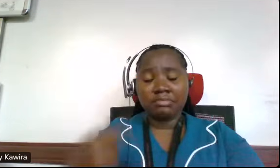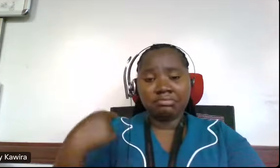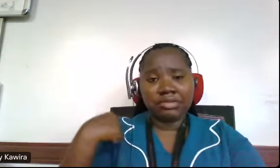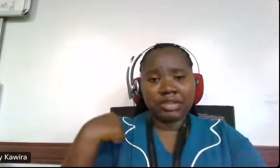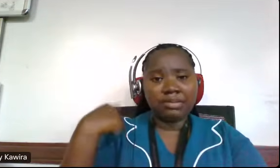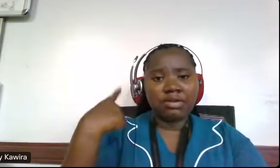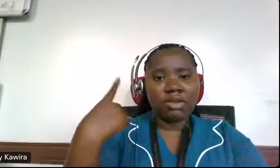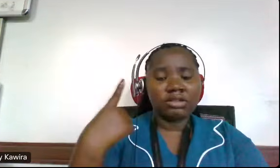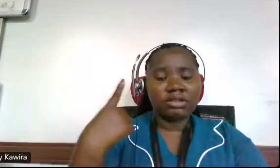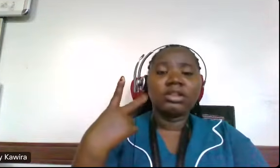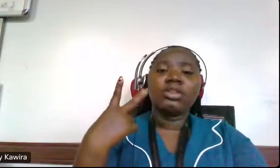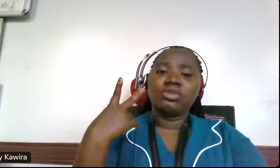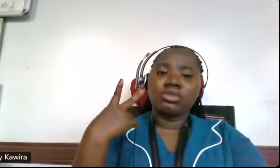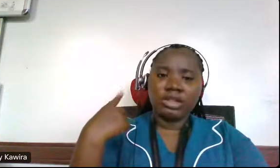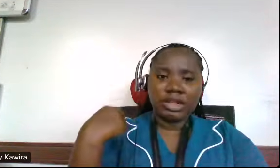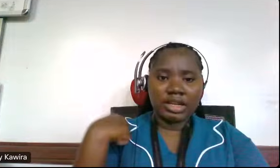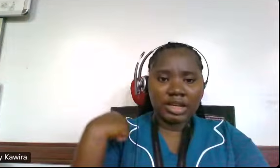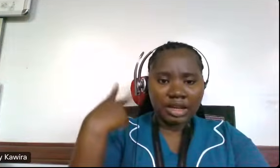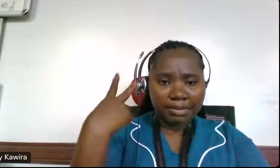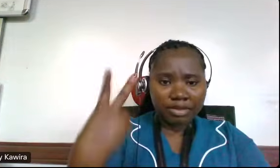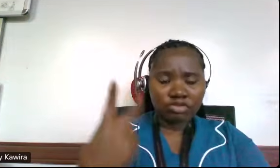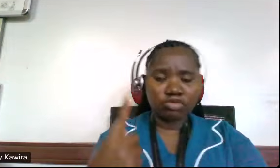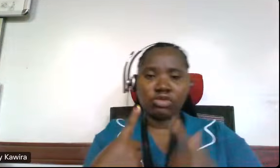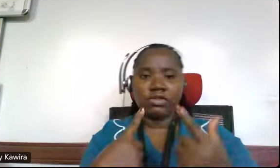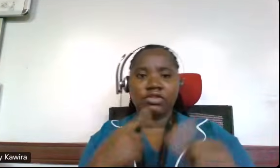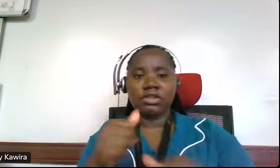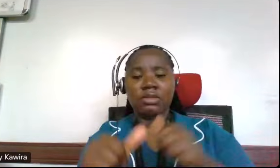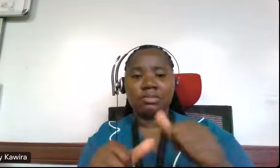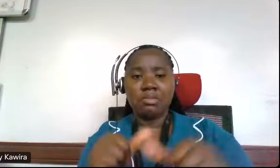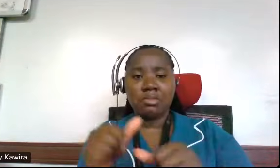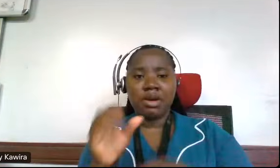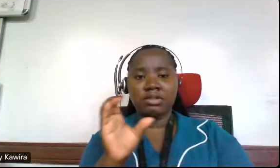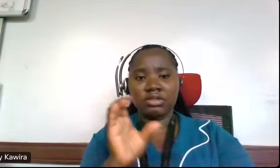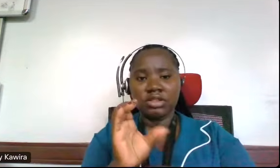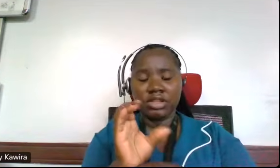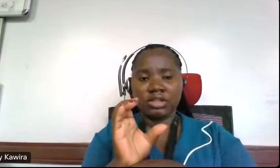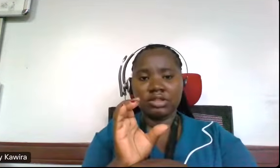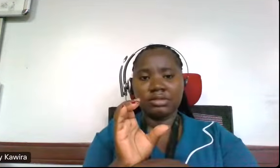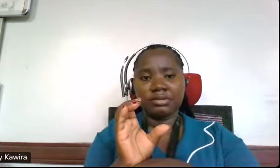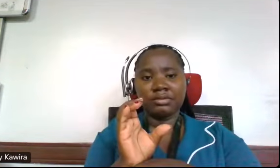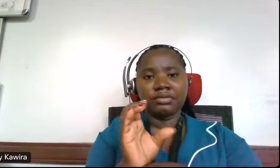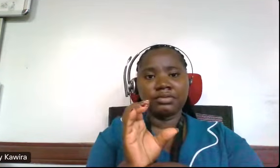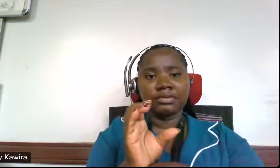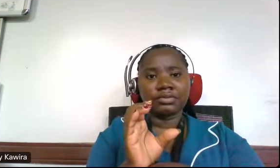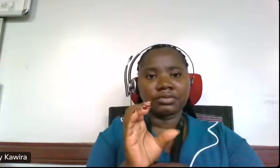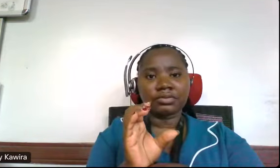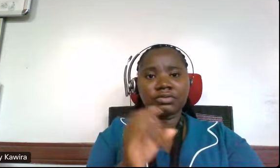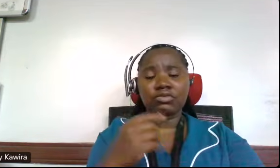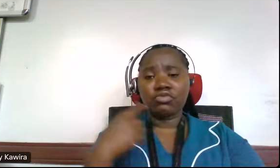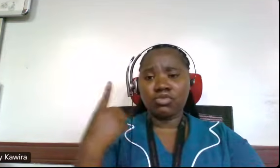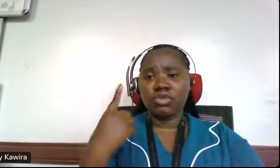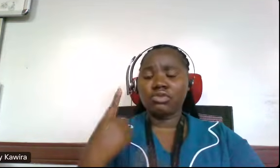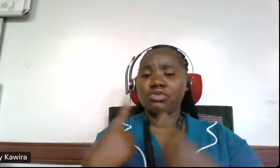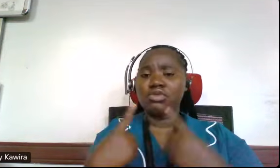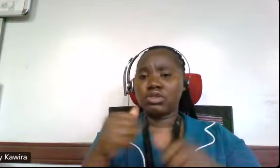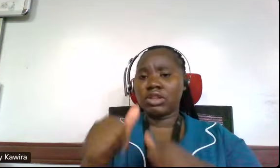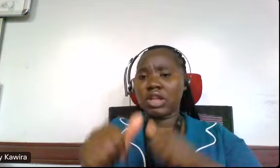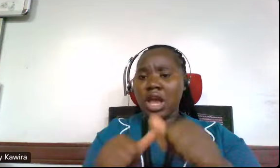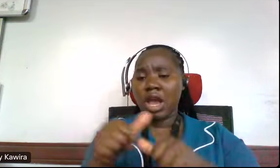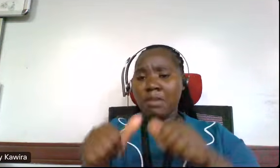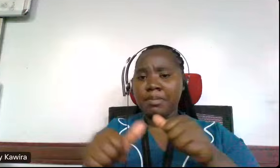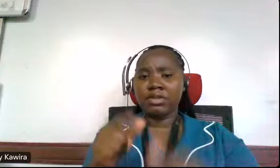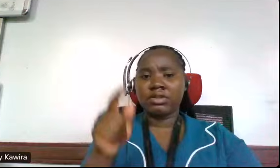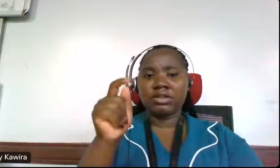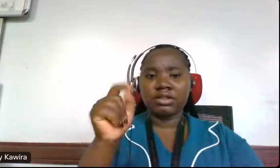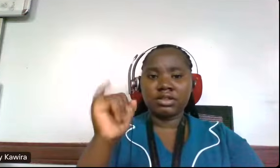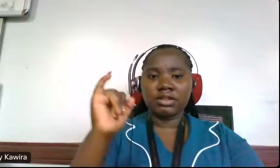two, you've been talking about the churches, and you only talked about tithe and